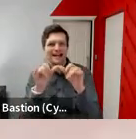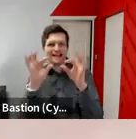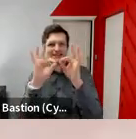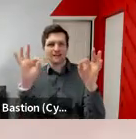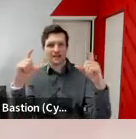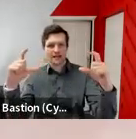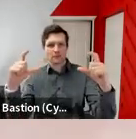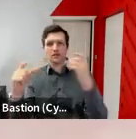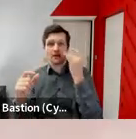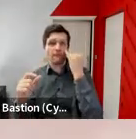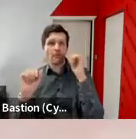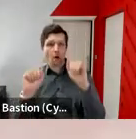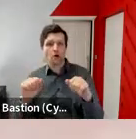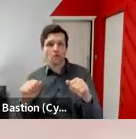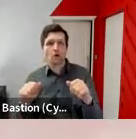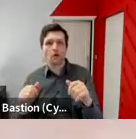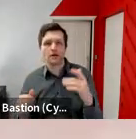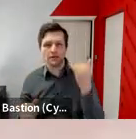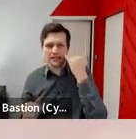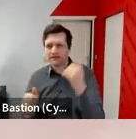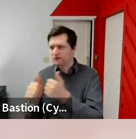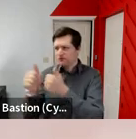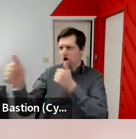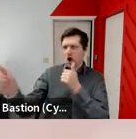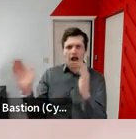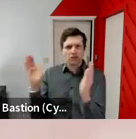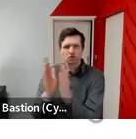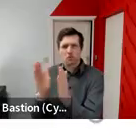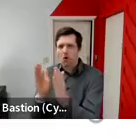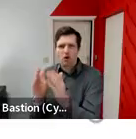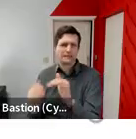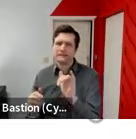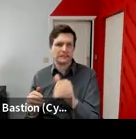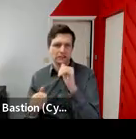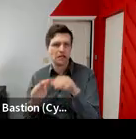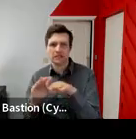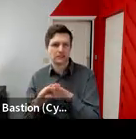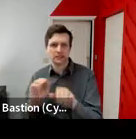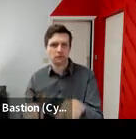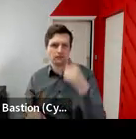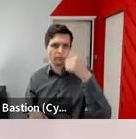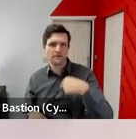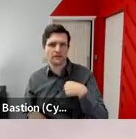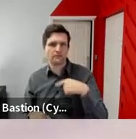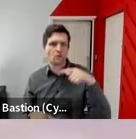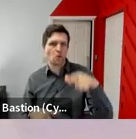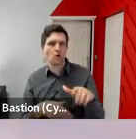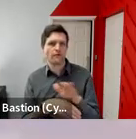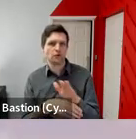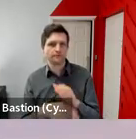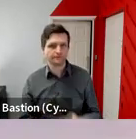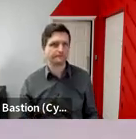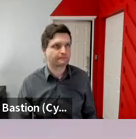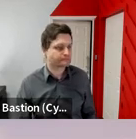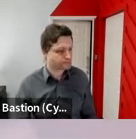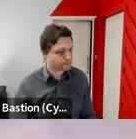I prefer not to change the size of the font if possible. If it's really far away, it gets too small, that's not accessible for